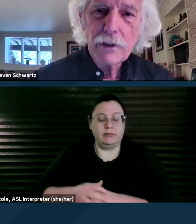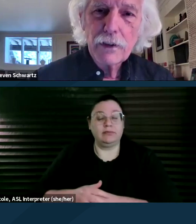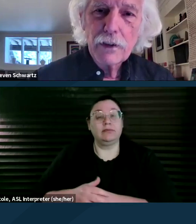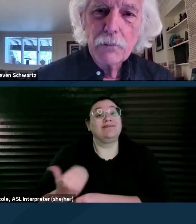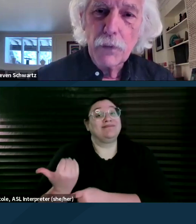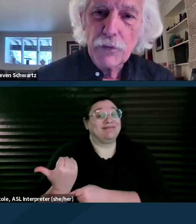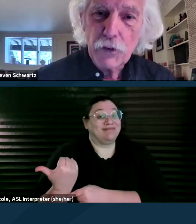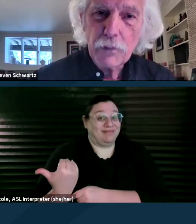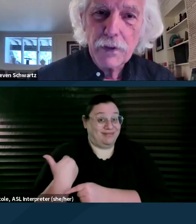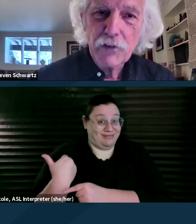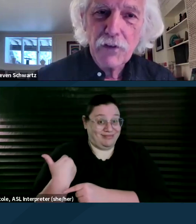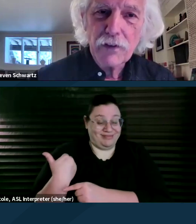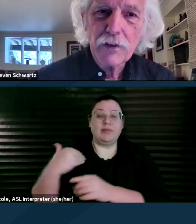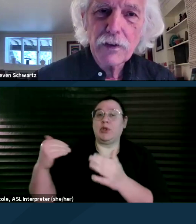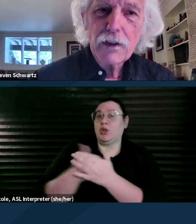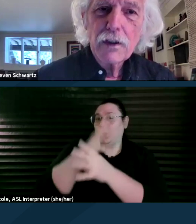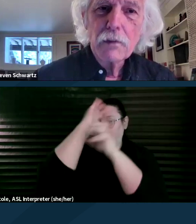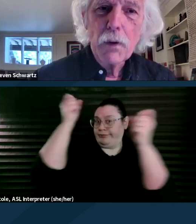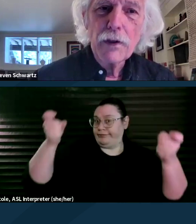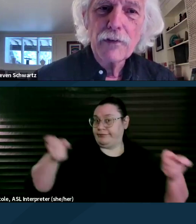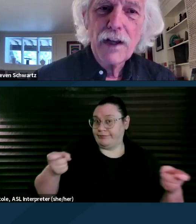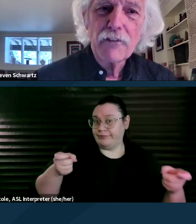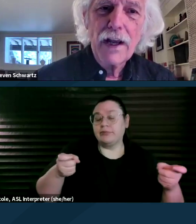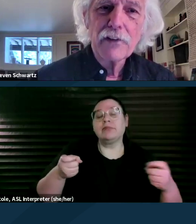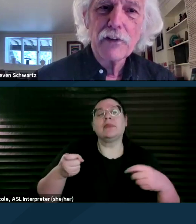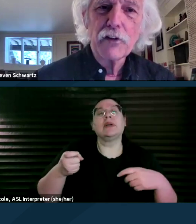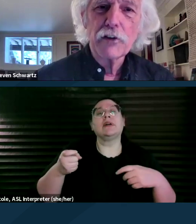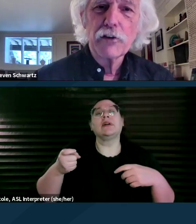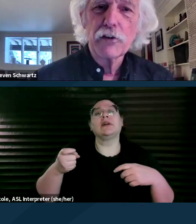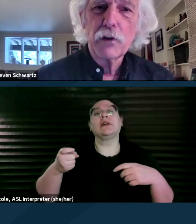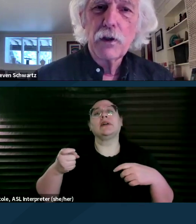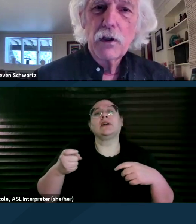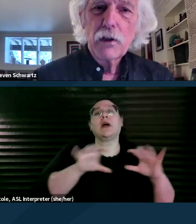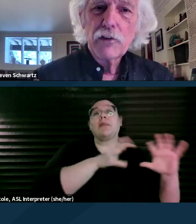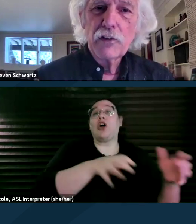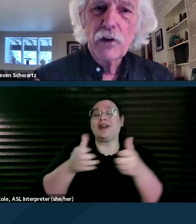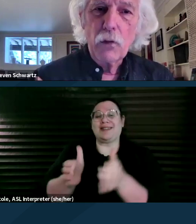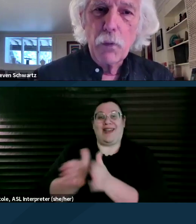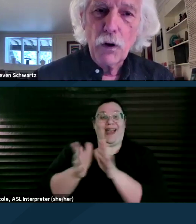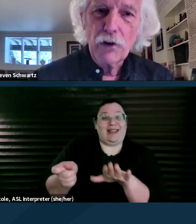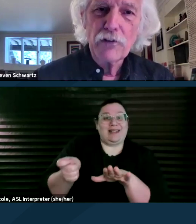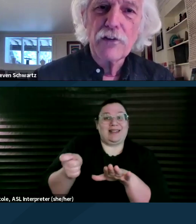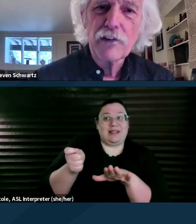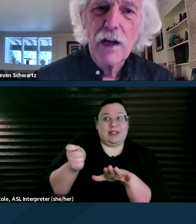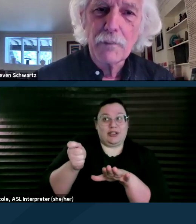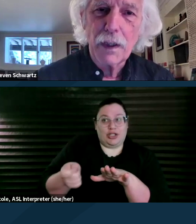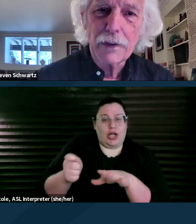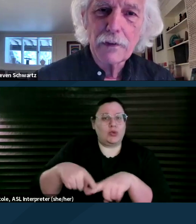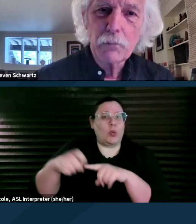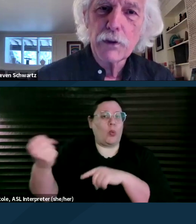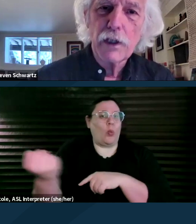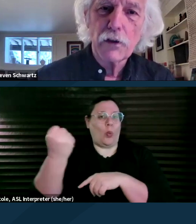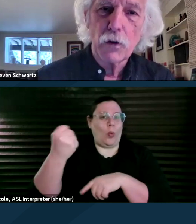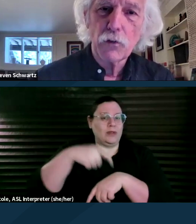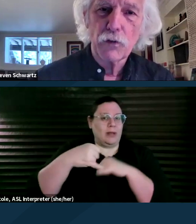Recently, with the new administration, the parties have asked the judge to pause this